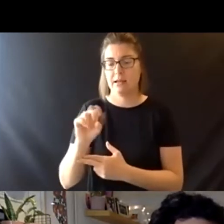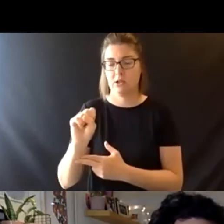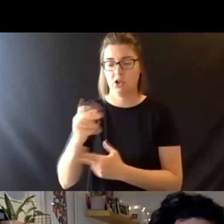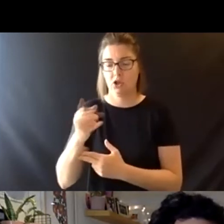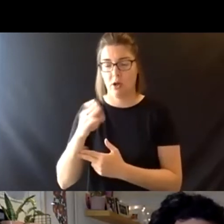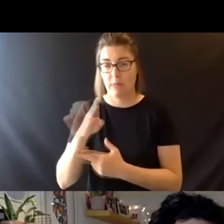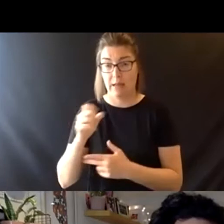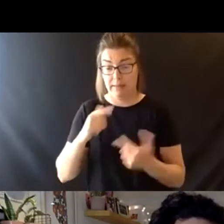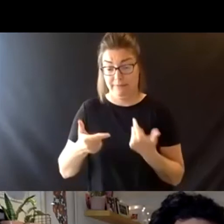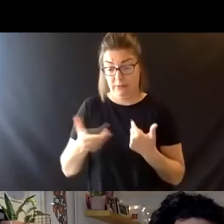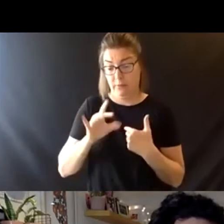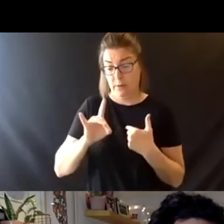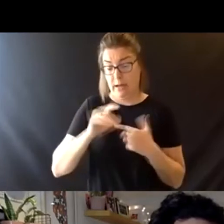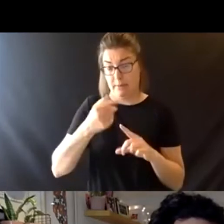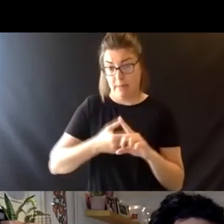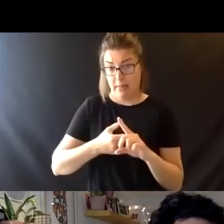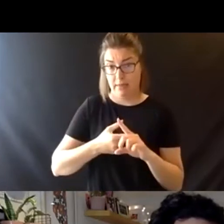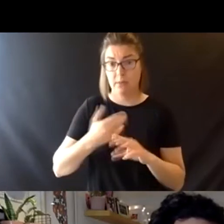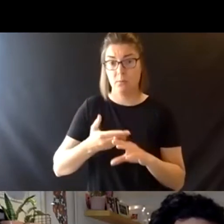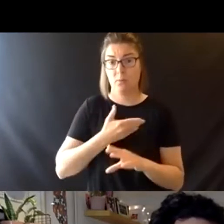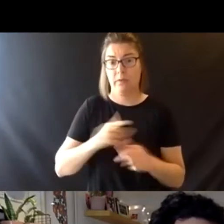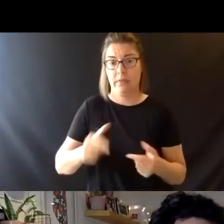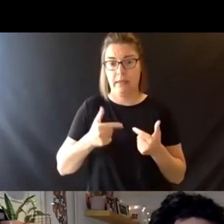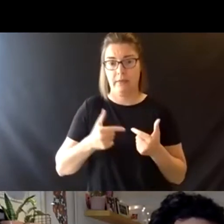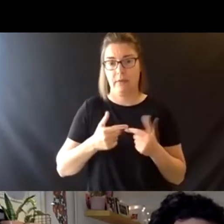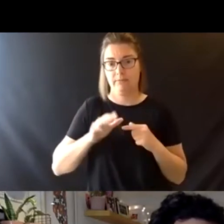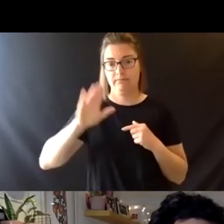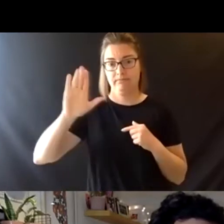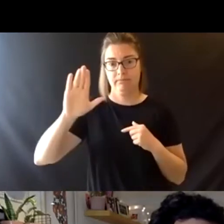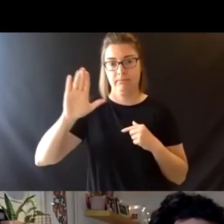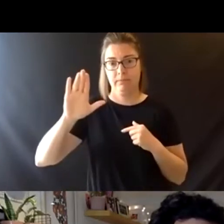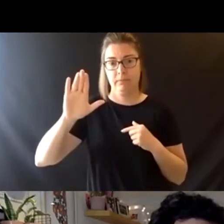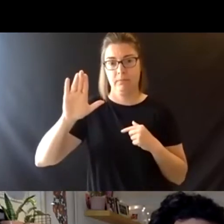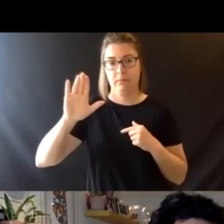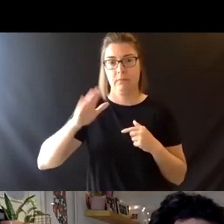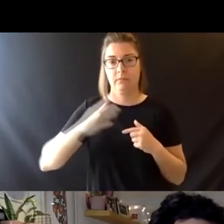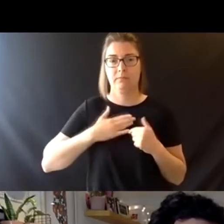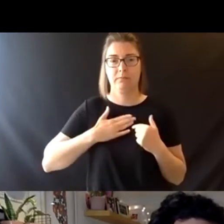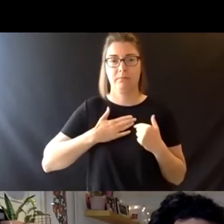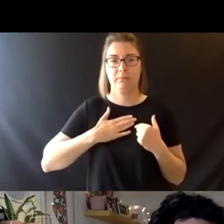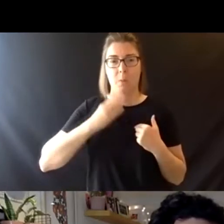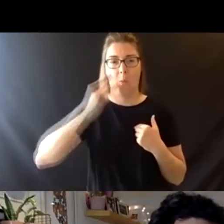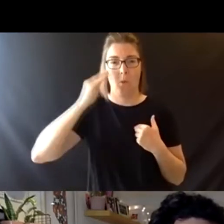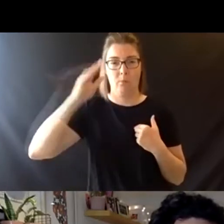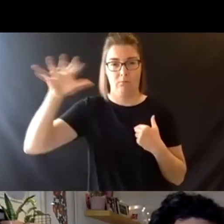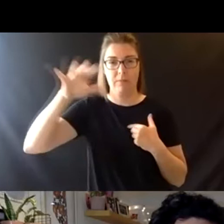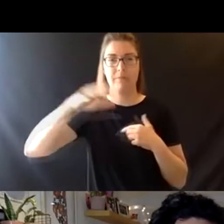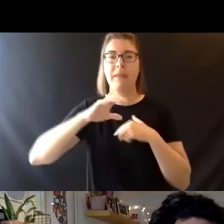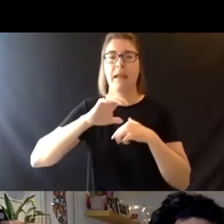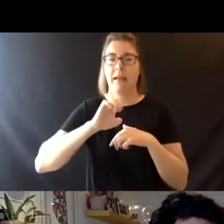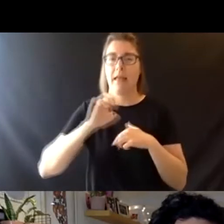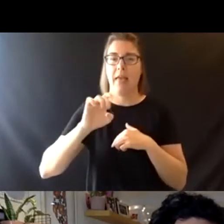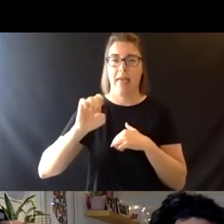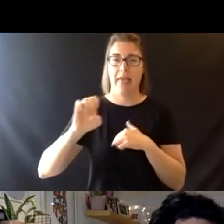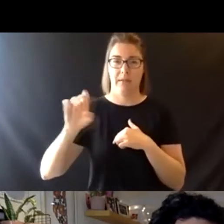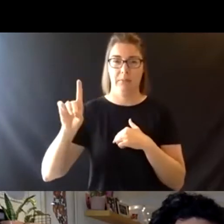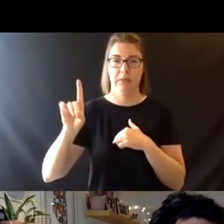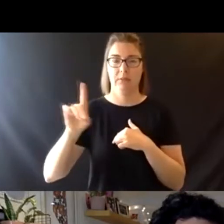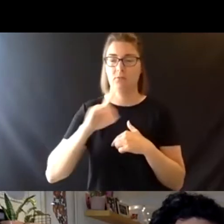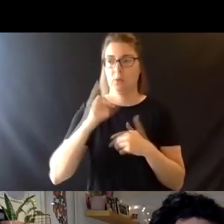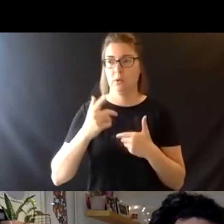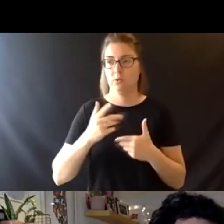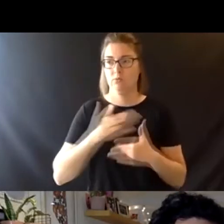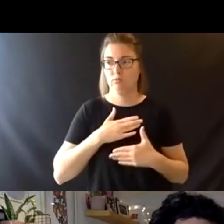8 months, previously living my entire life in Miskwichi-Waskaikan or Edmonton. And I'm really enjoying my move.